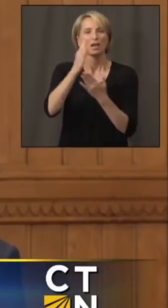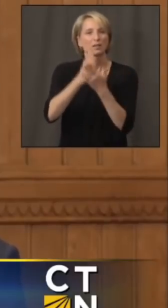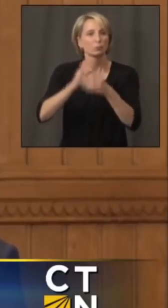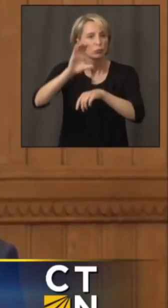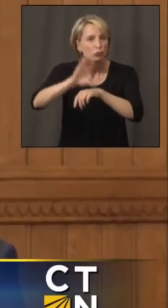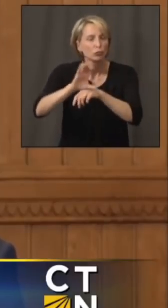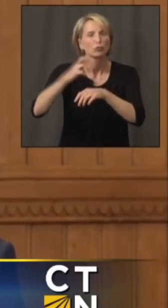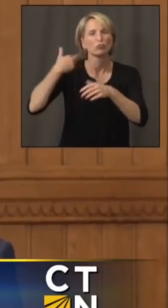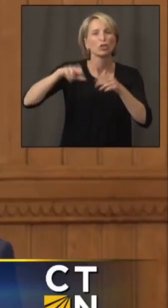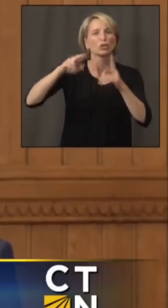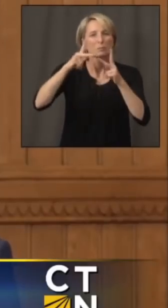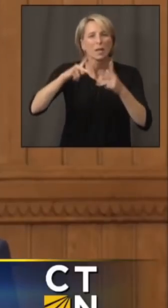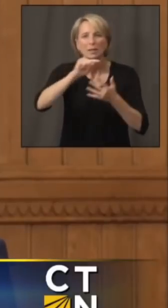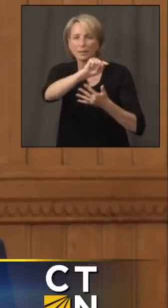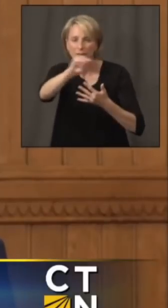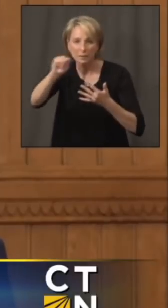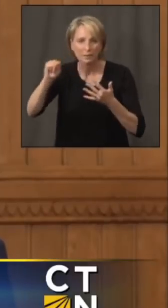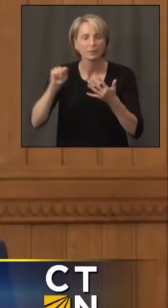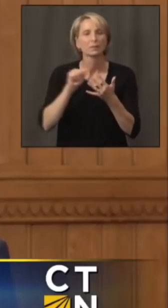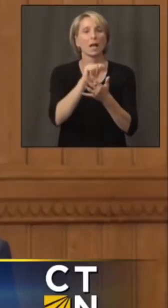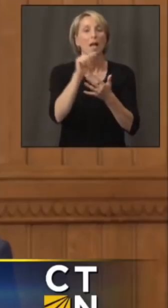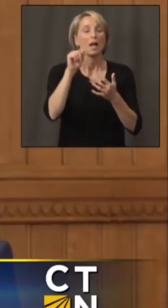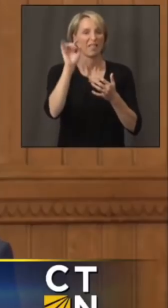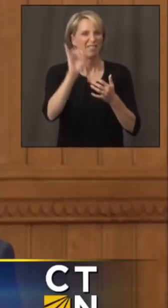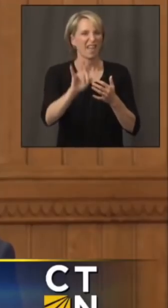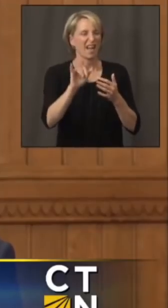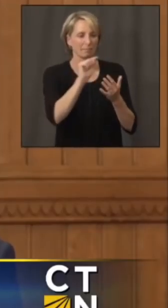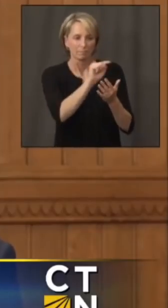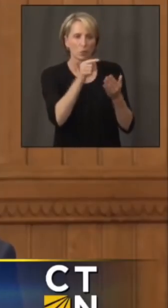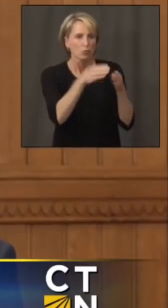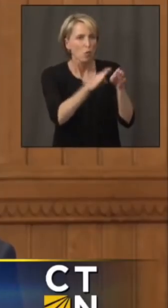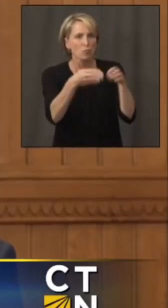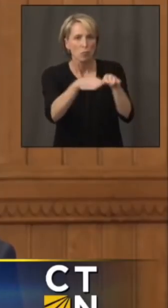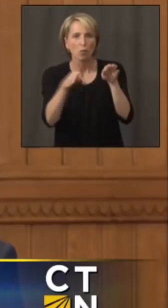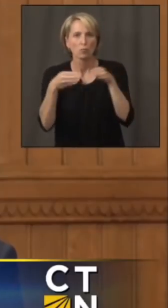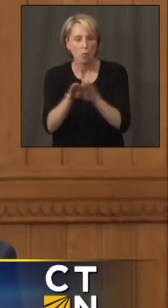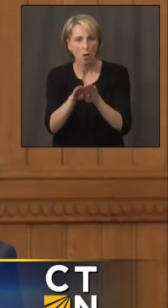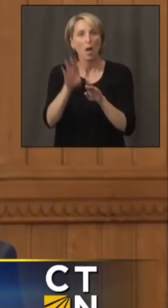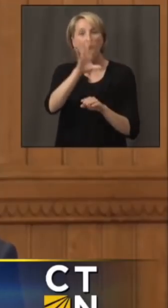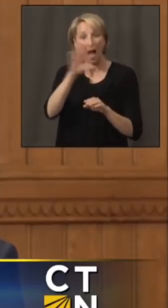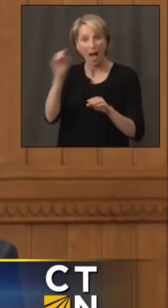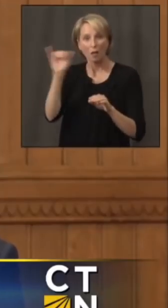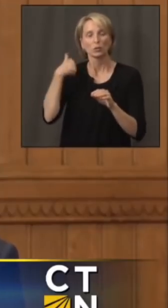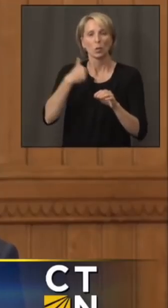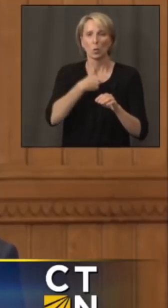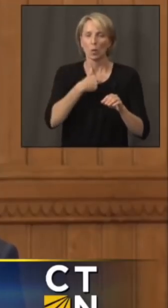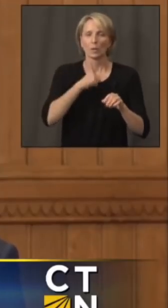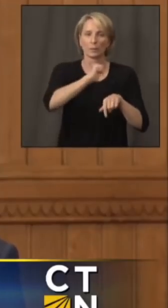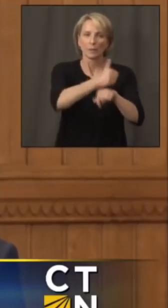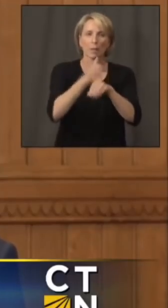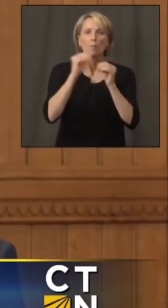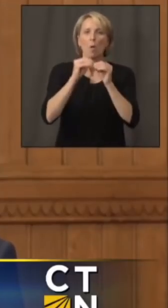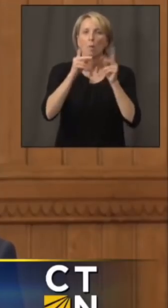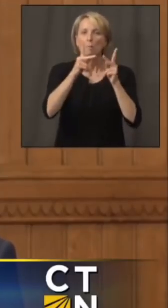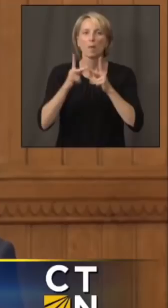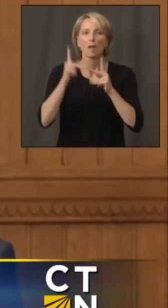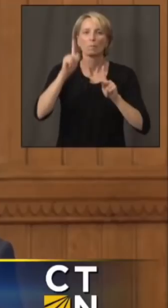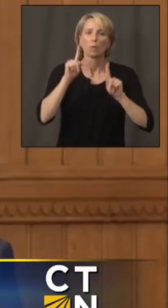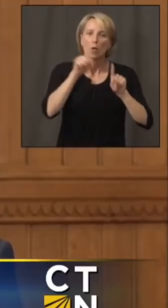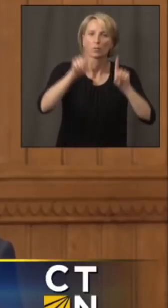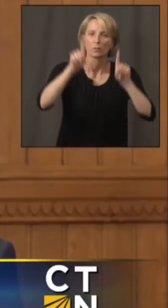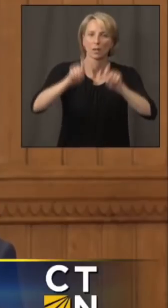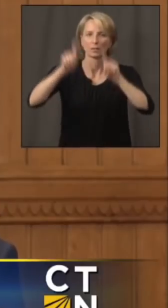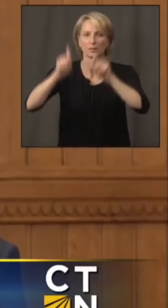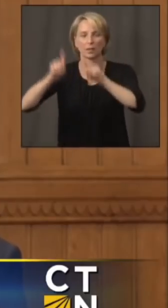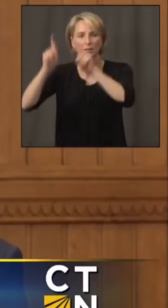flooding the community with additional testing, which is what we've done extensively over the last week to really get our arms around the cases and make sure that